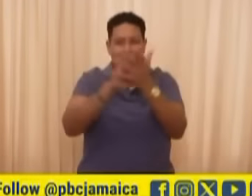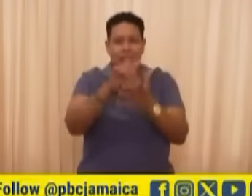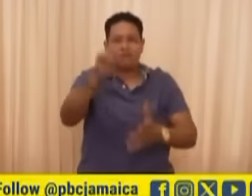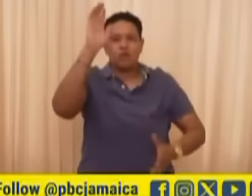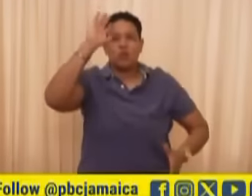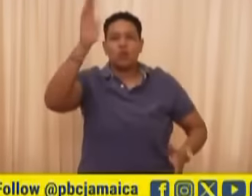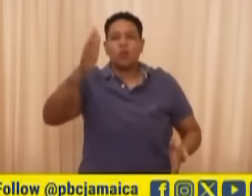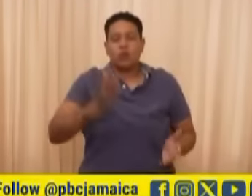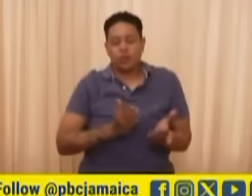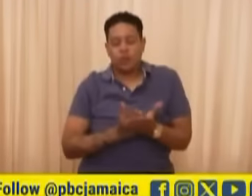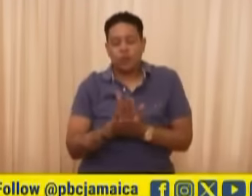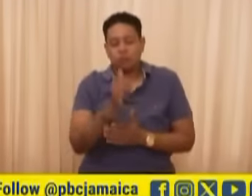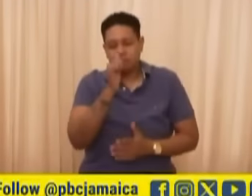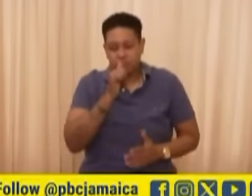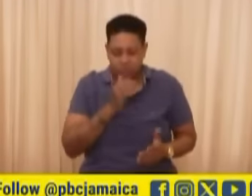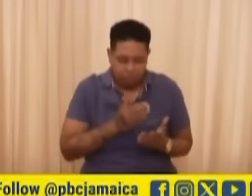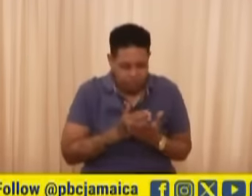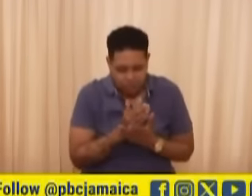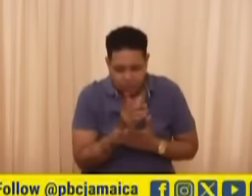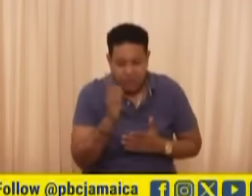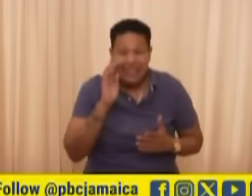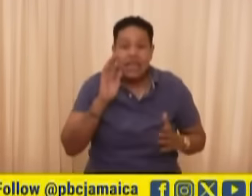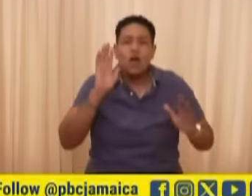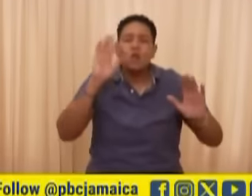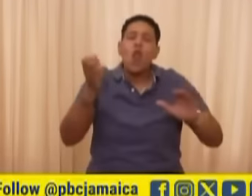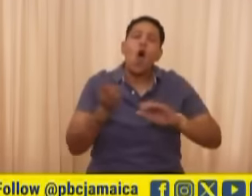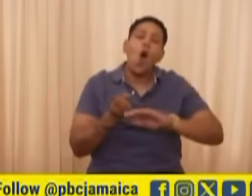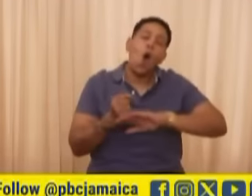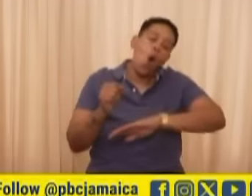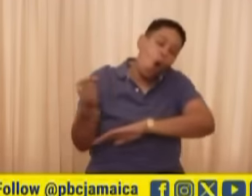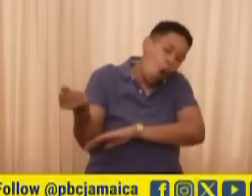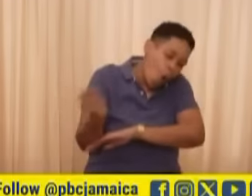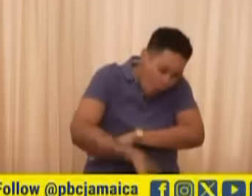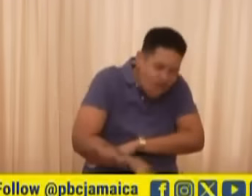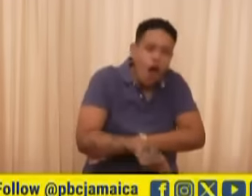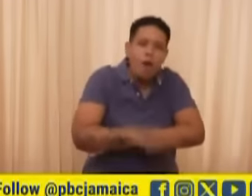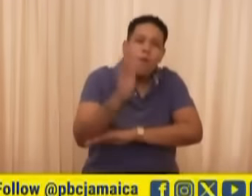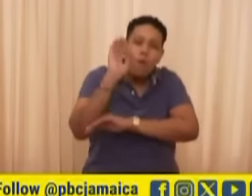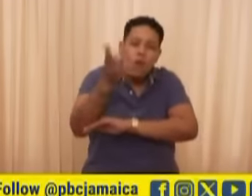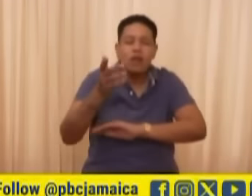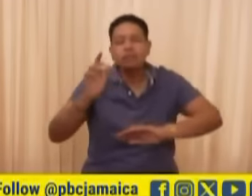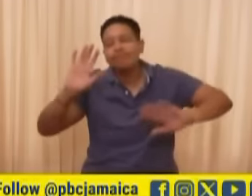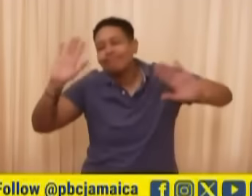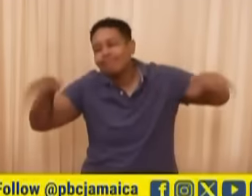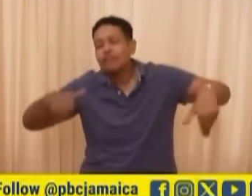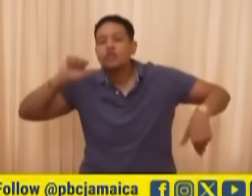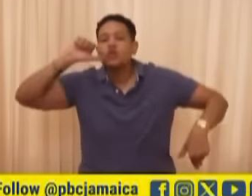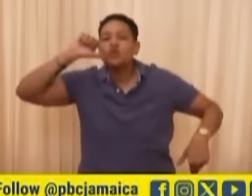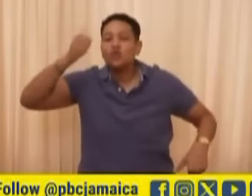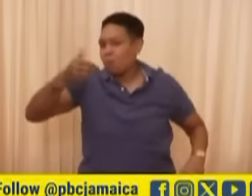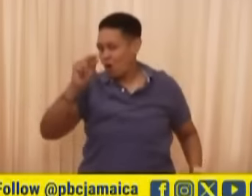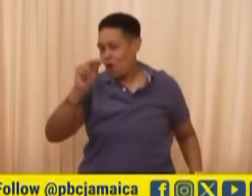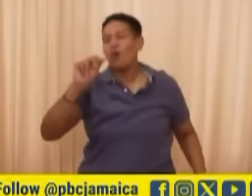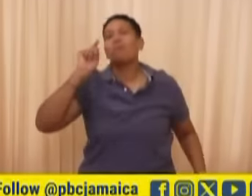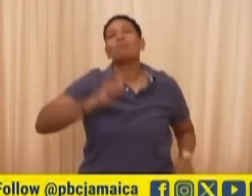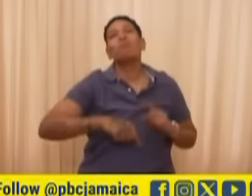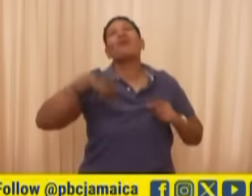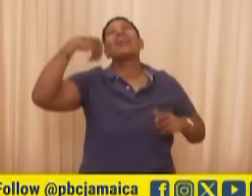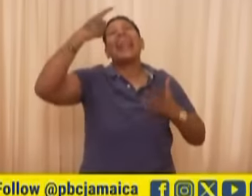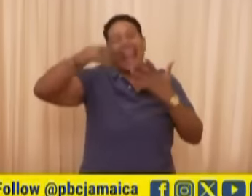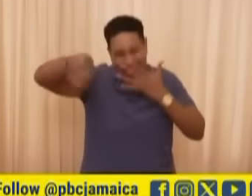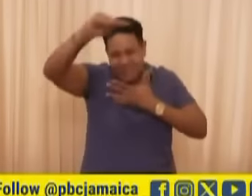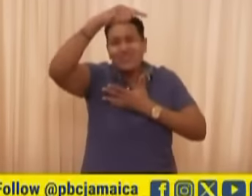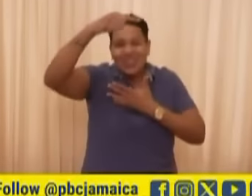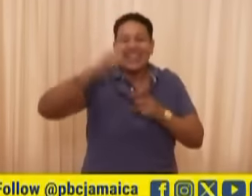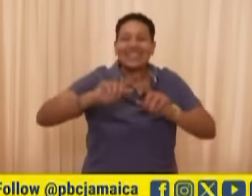will ride this through. You will get over it, and tomorrow, metaphorically tomorrow, it will really be next week,